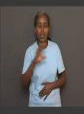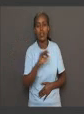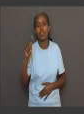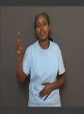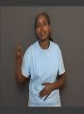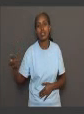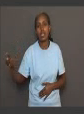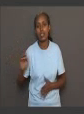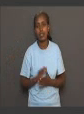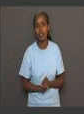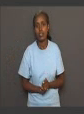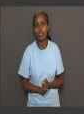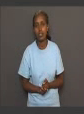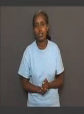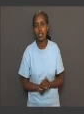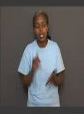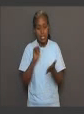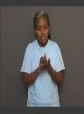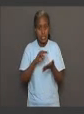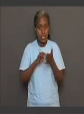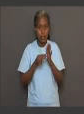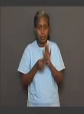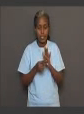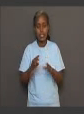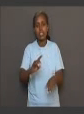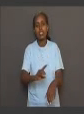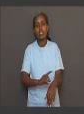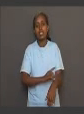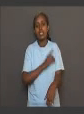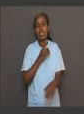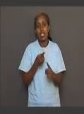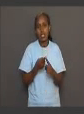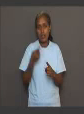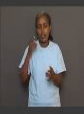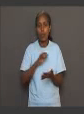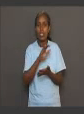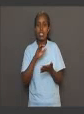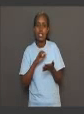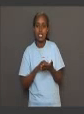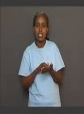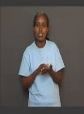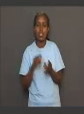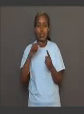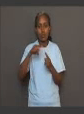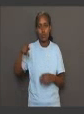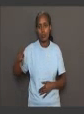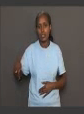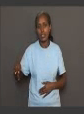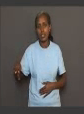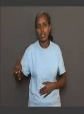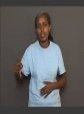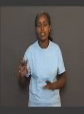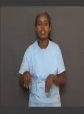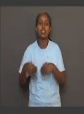z. That means the distance from the center to P